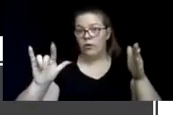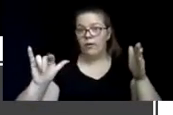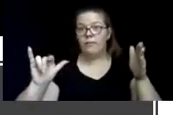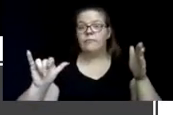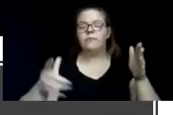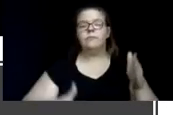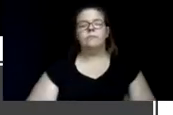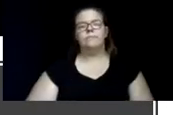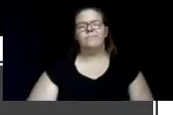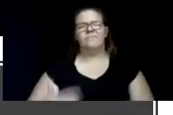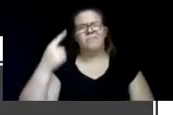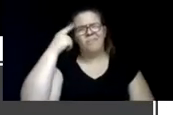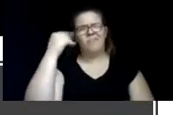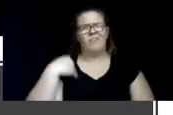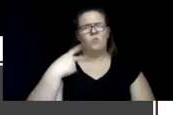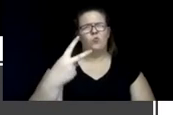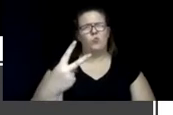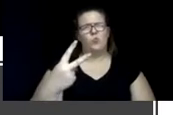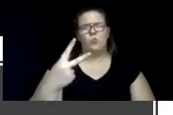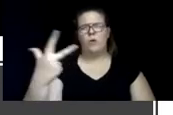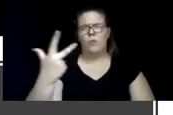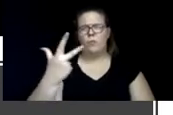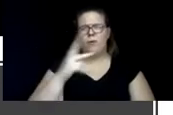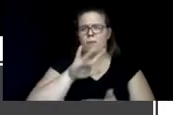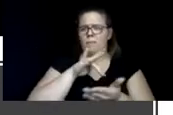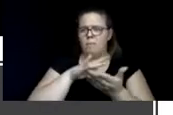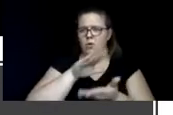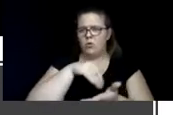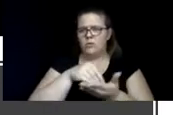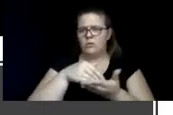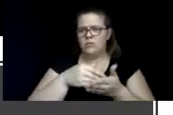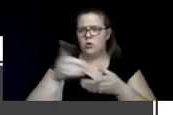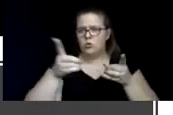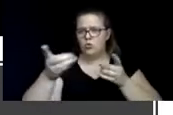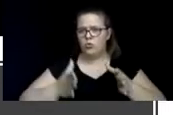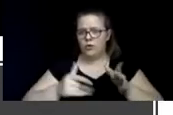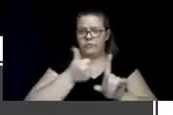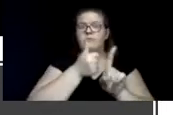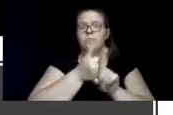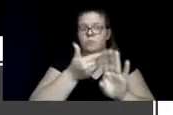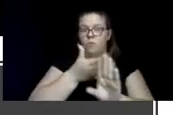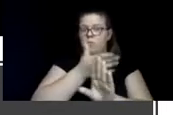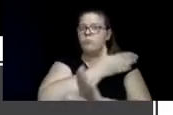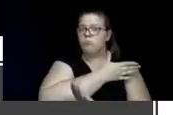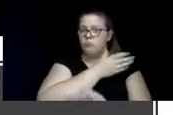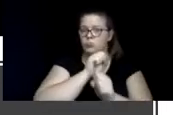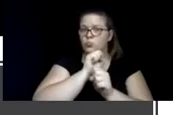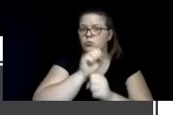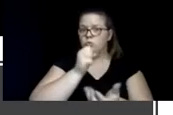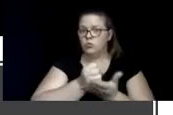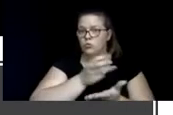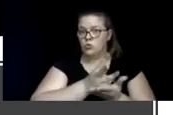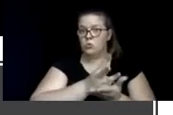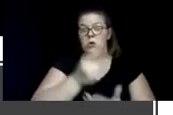There's, I think, 2 or 3 of the medical center directors are former social workers. I think that's kind of